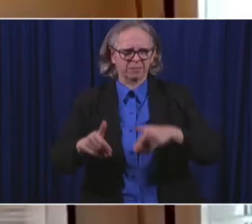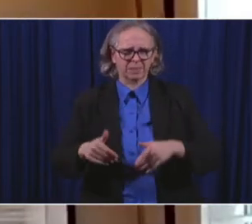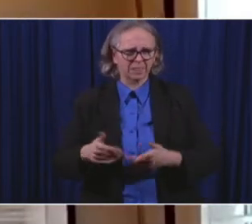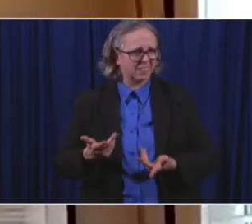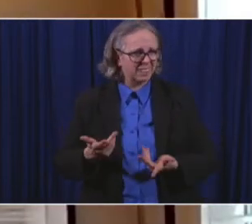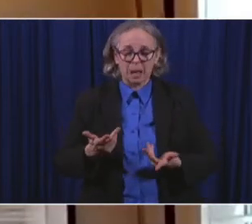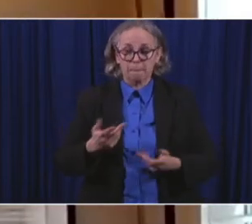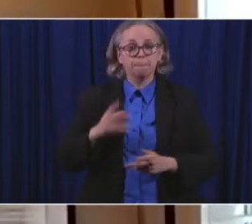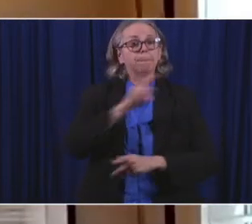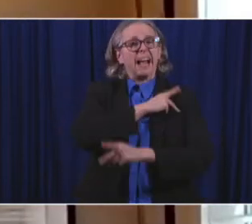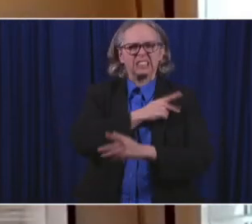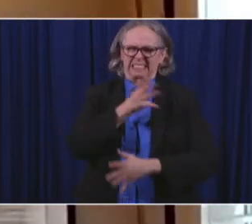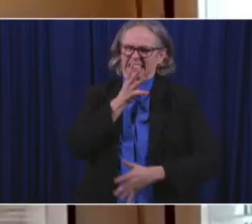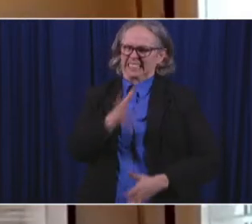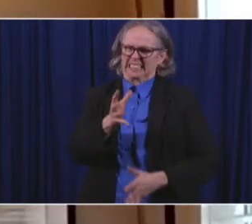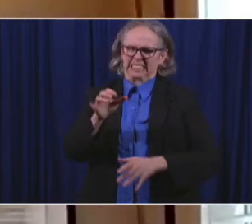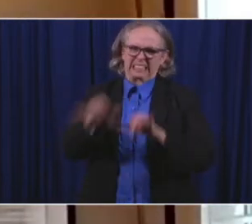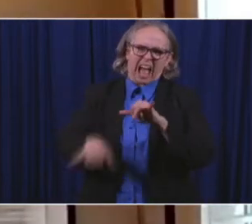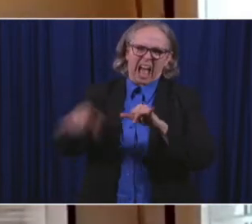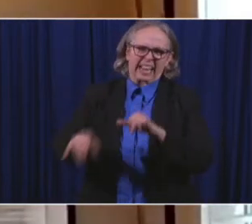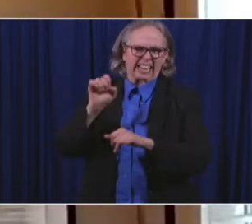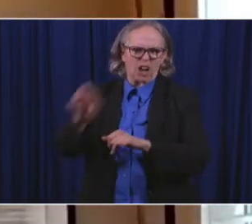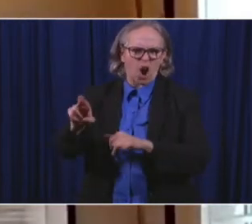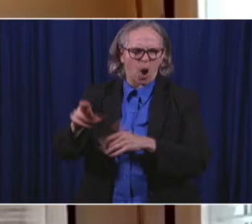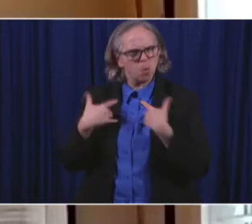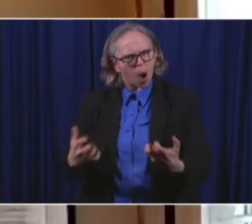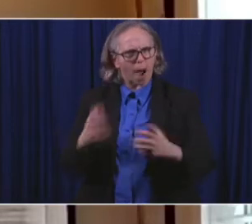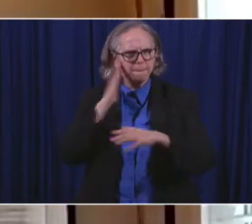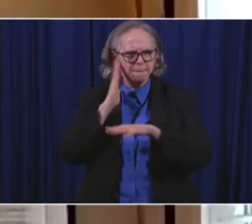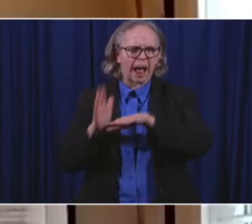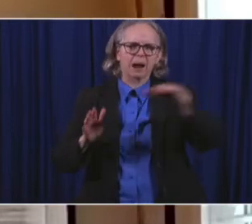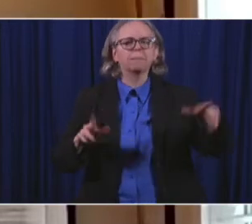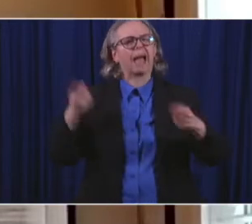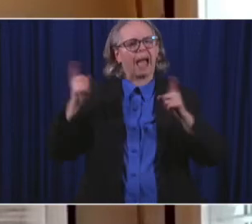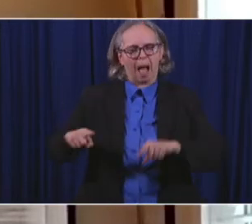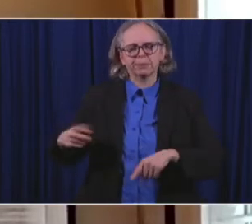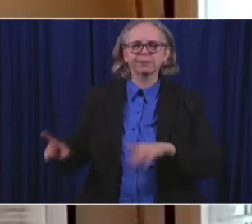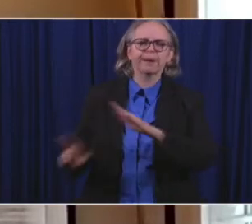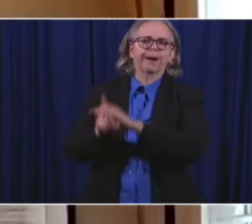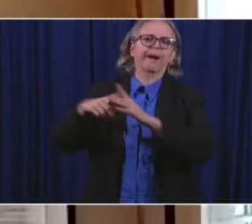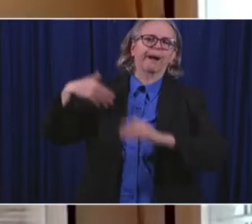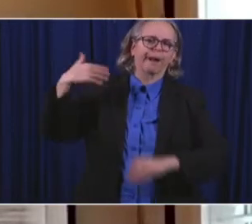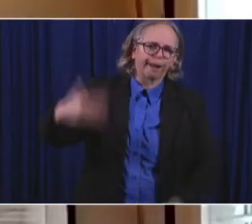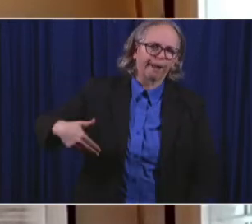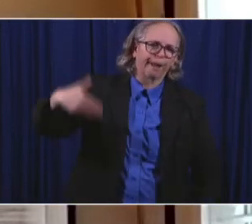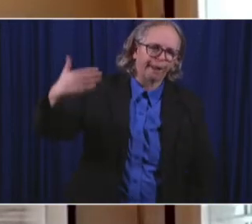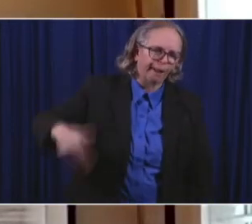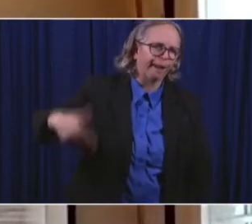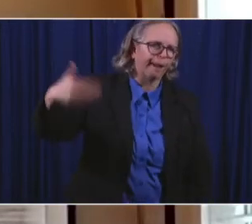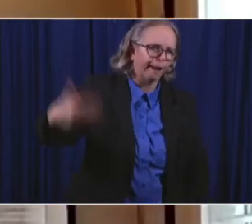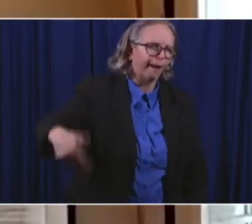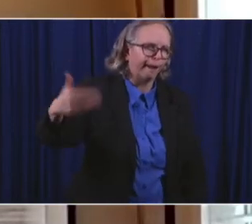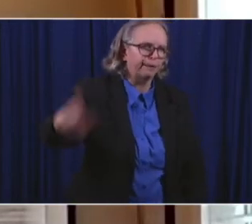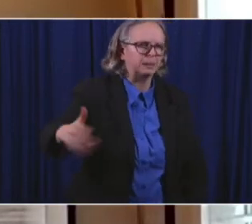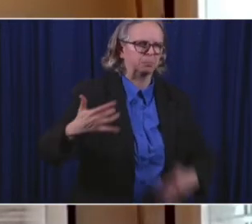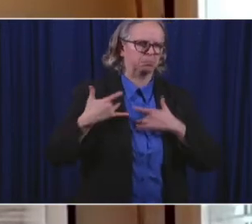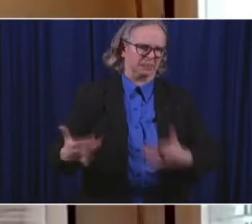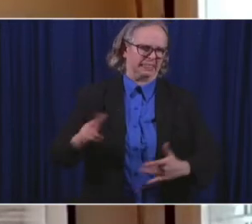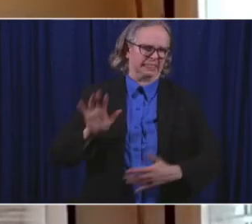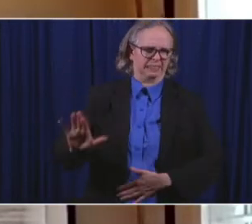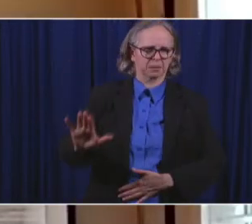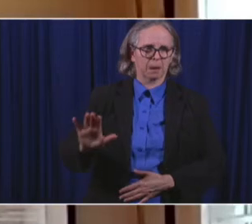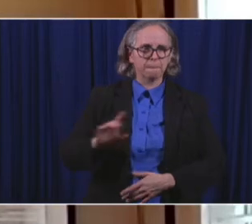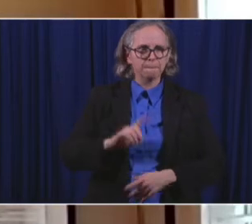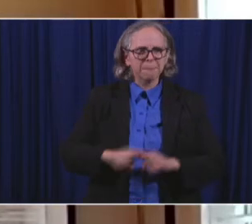hospital environment. The best place for them is to get up to that bed, but it is a safe way to provide that care. It's an indication when